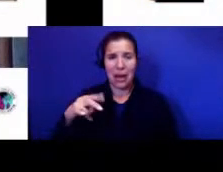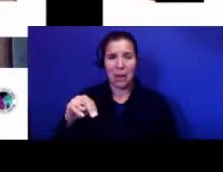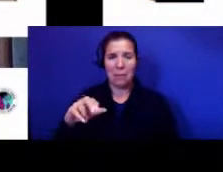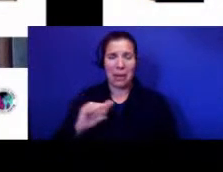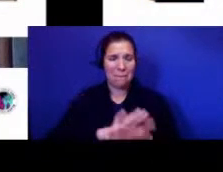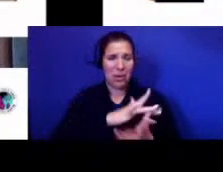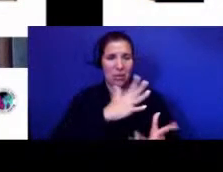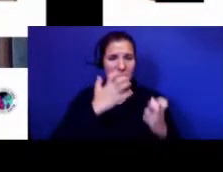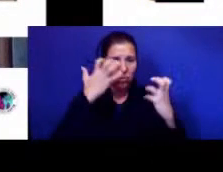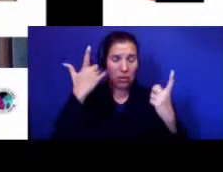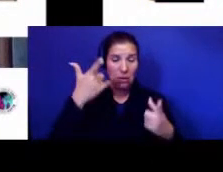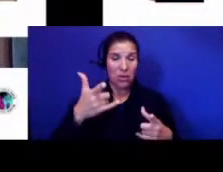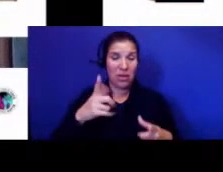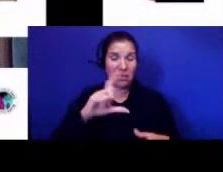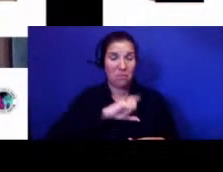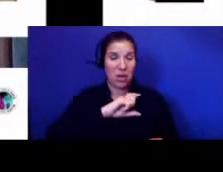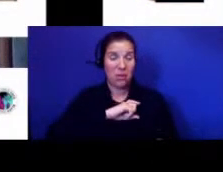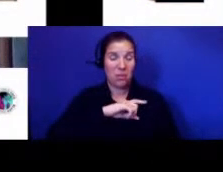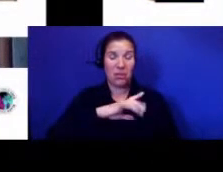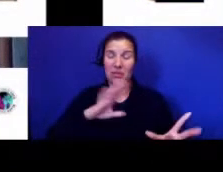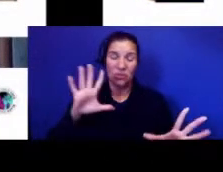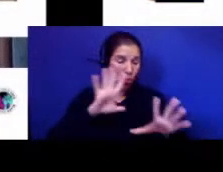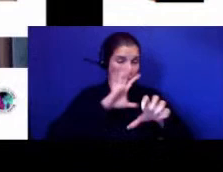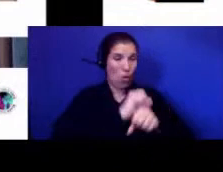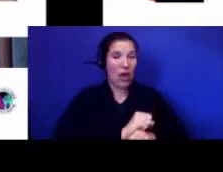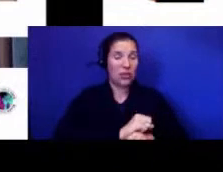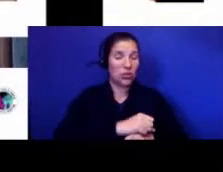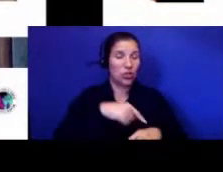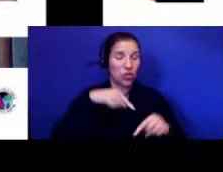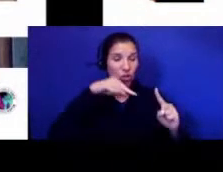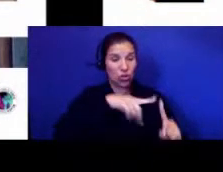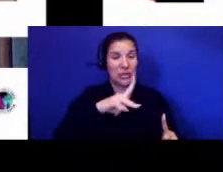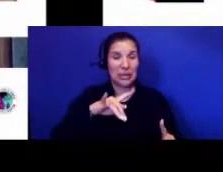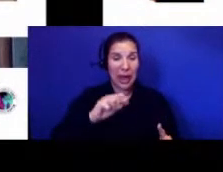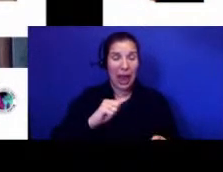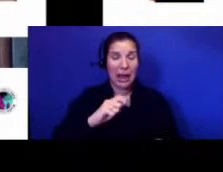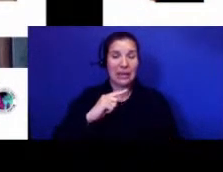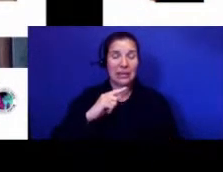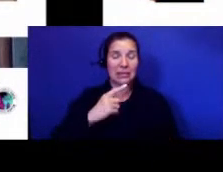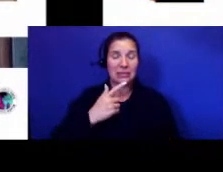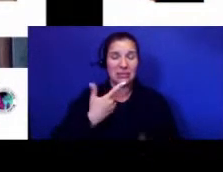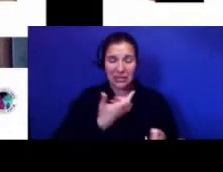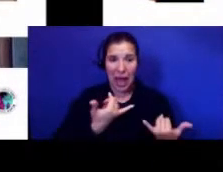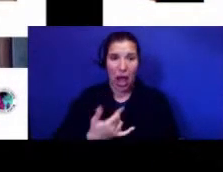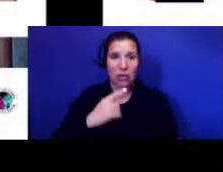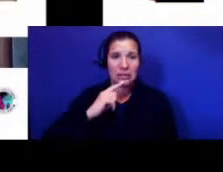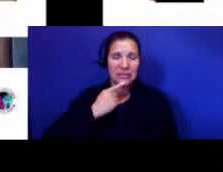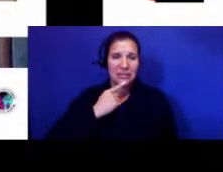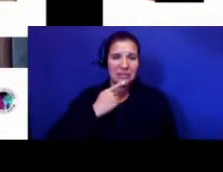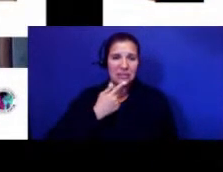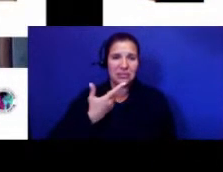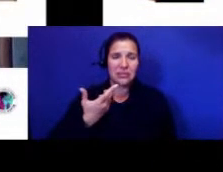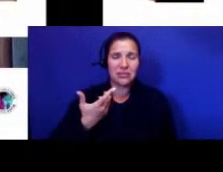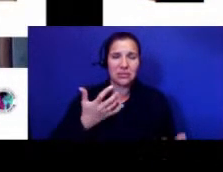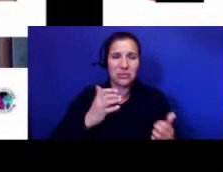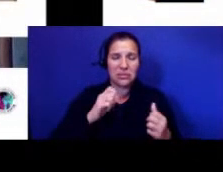of the arrest, Kaya developed extreme separation anxiety and wakes up screaming with night